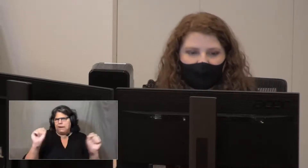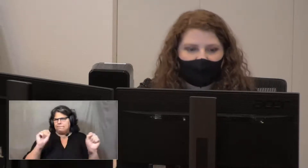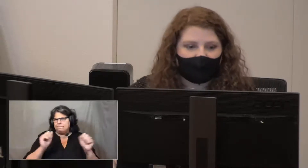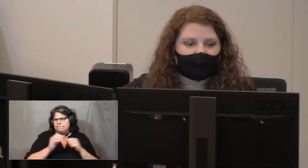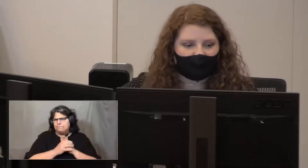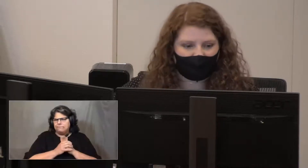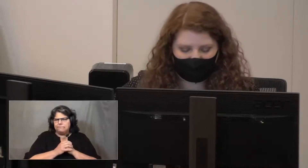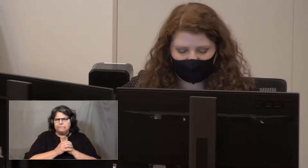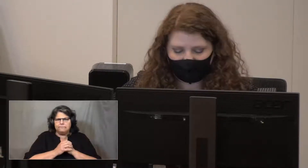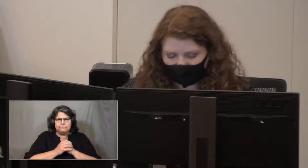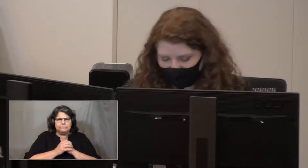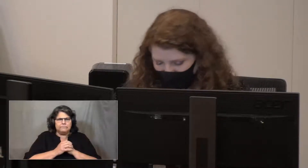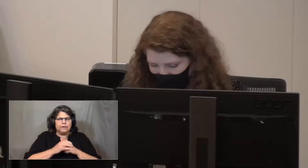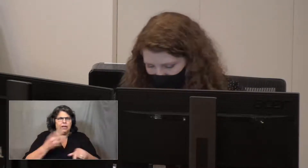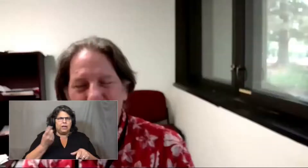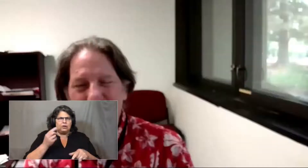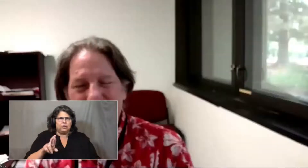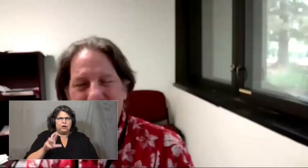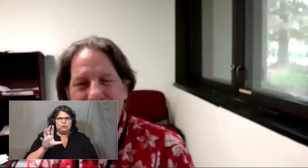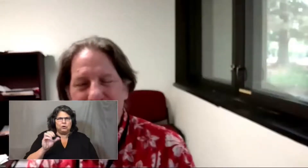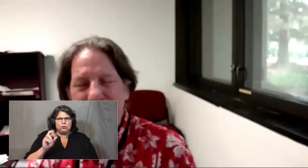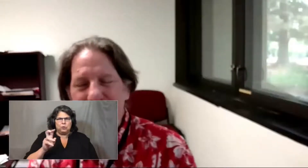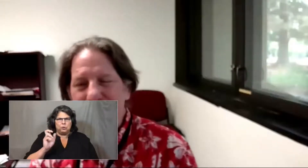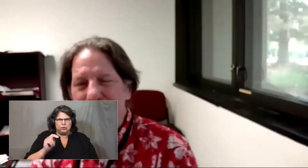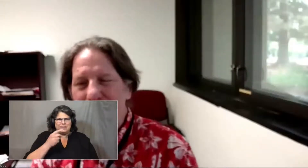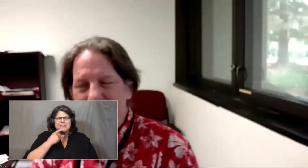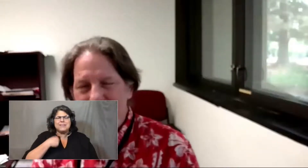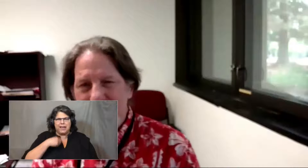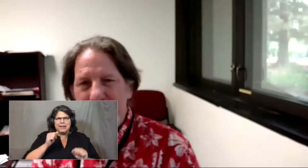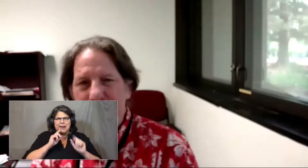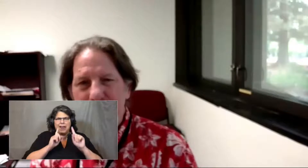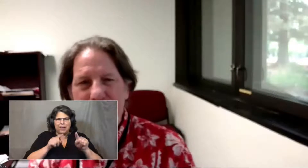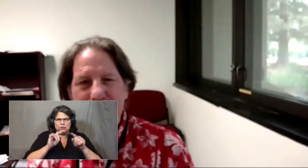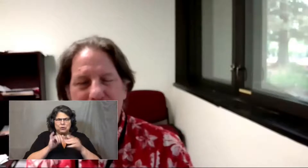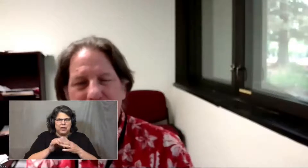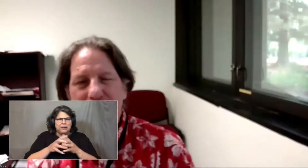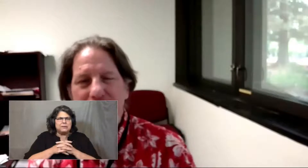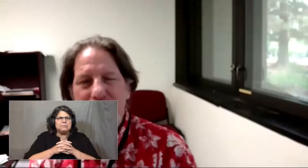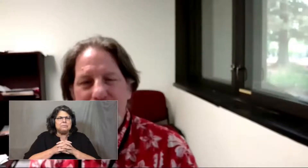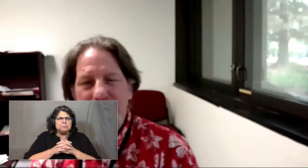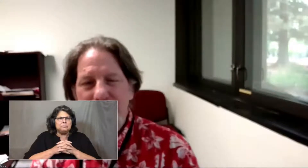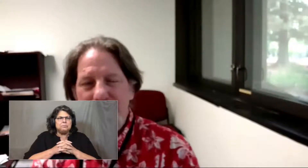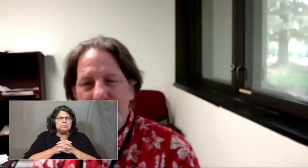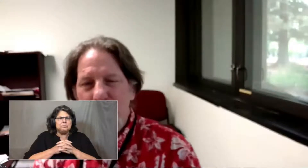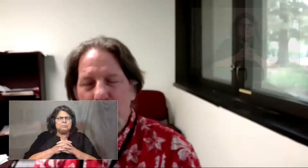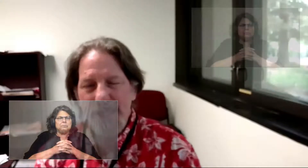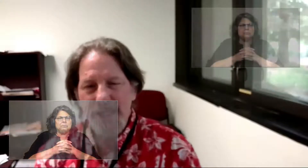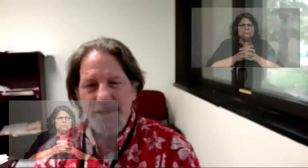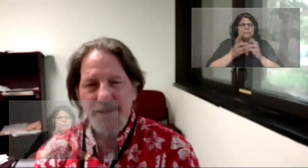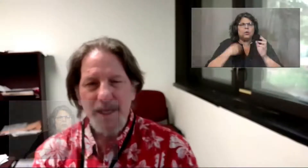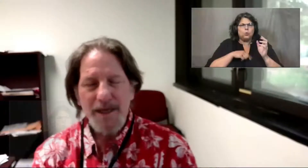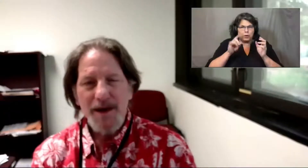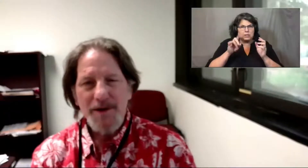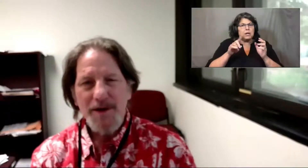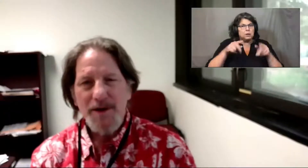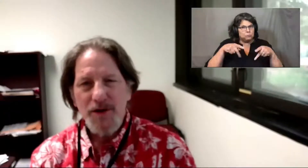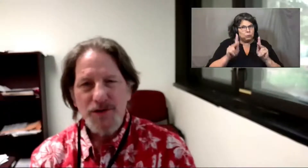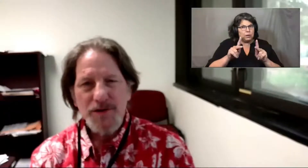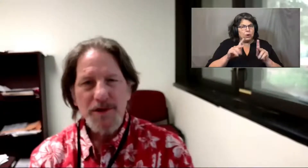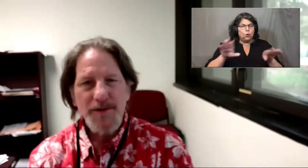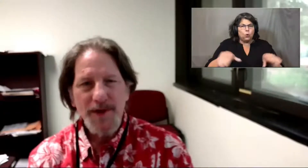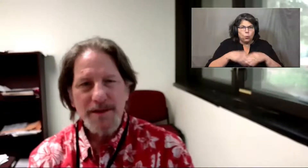I guess I should answer that. We did permit weddings and